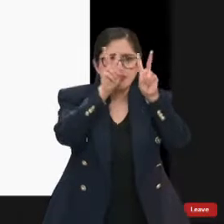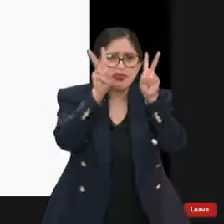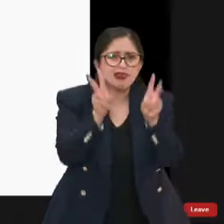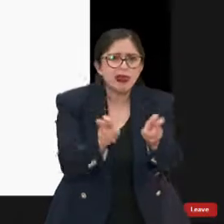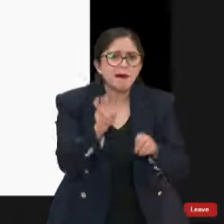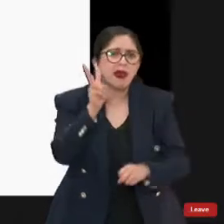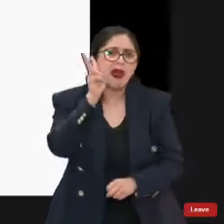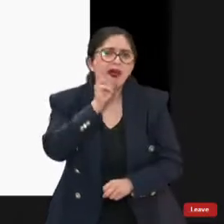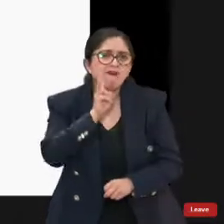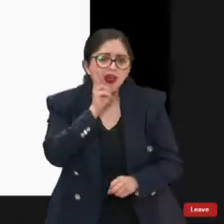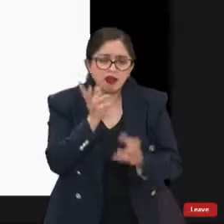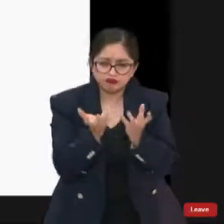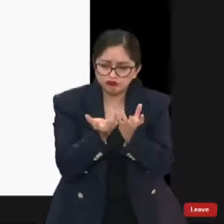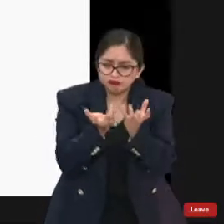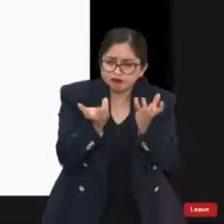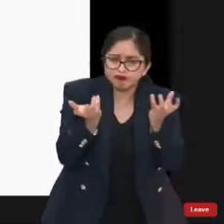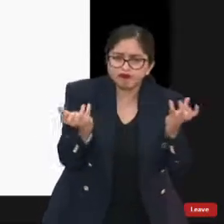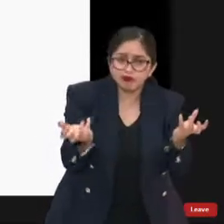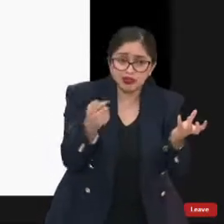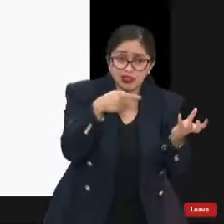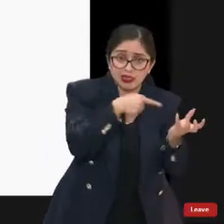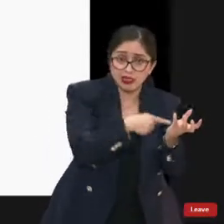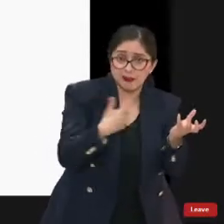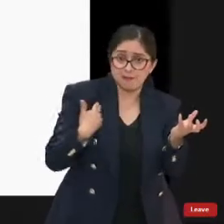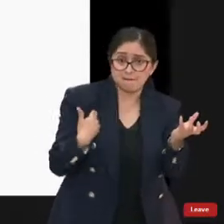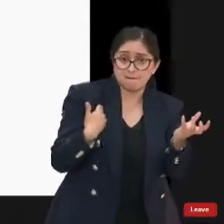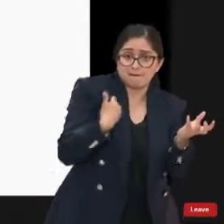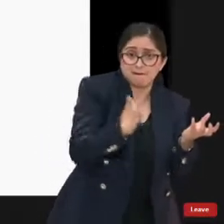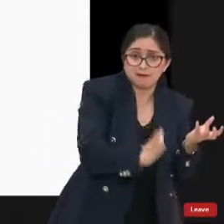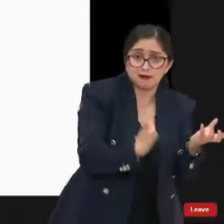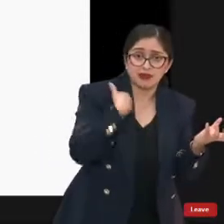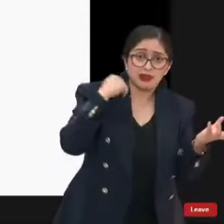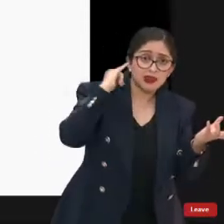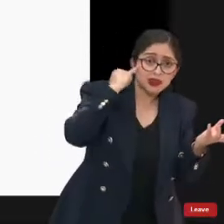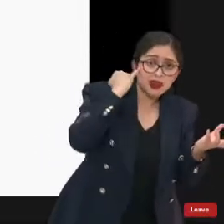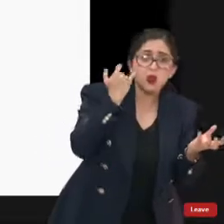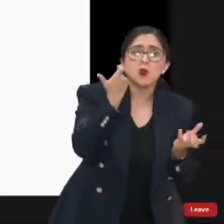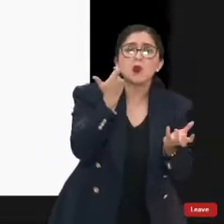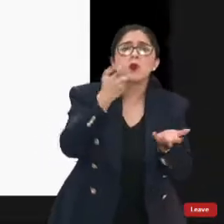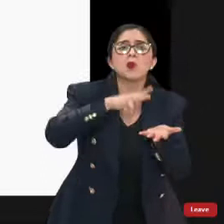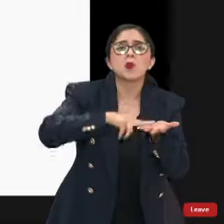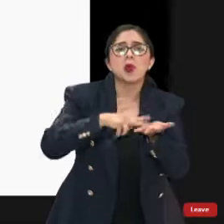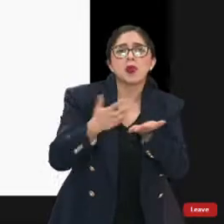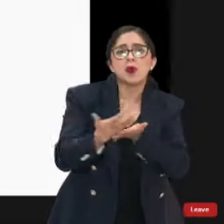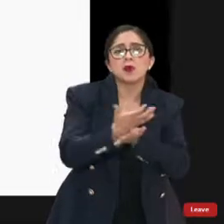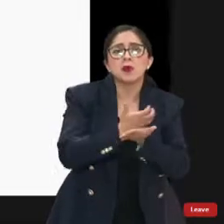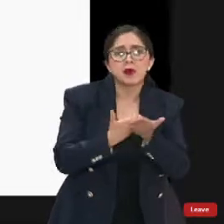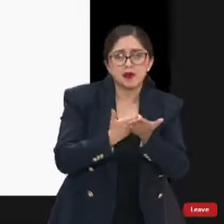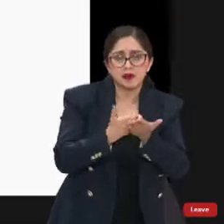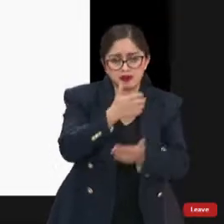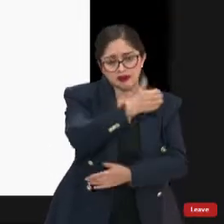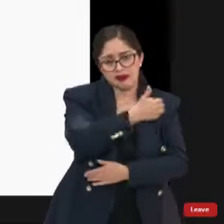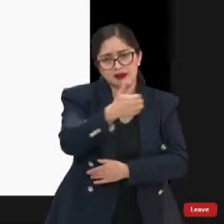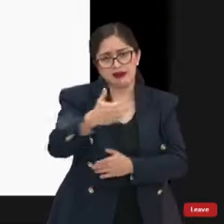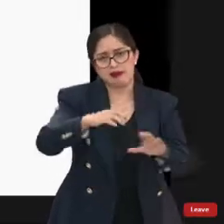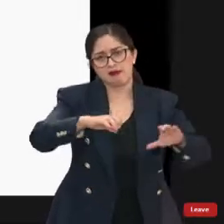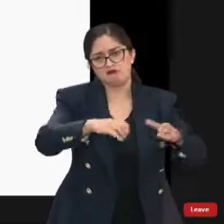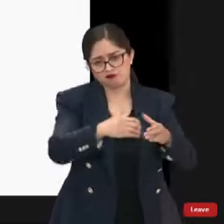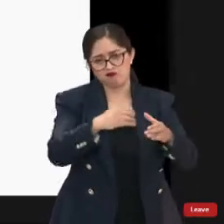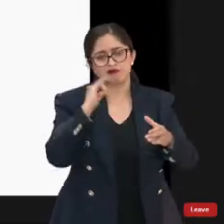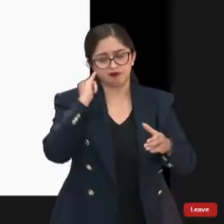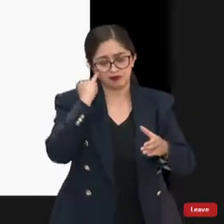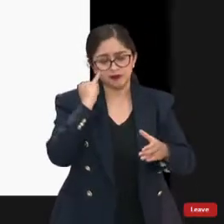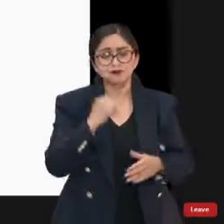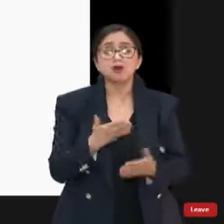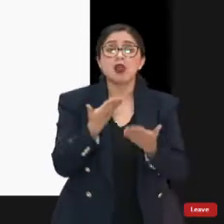is important with the politicization between the ethnic ascendant and